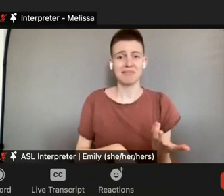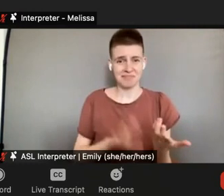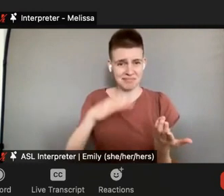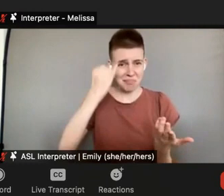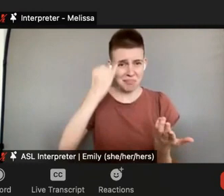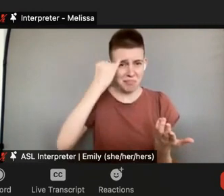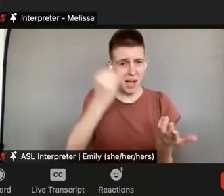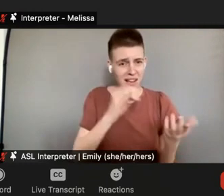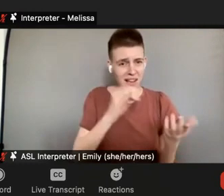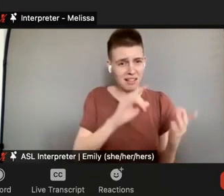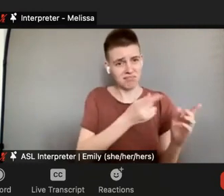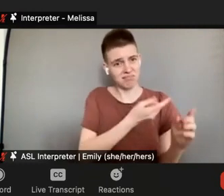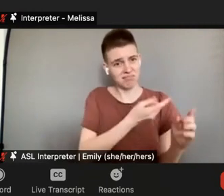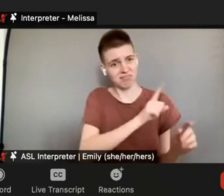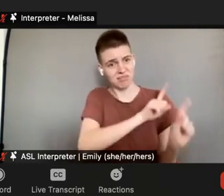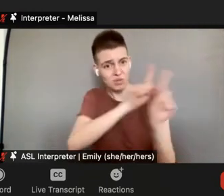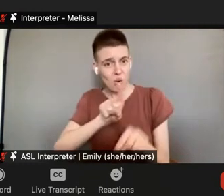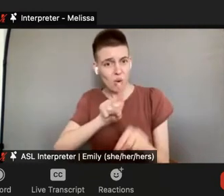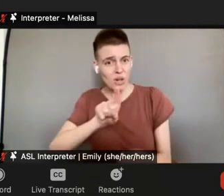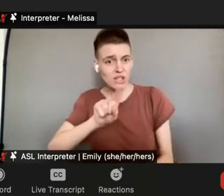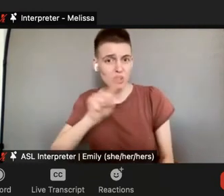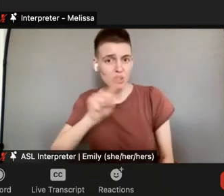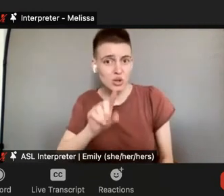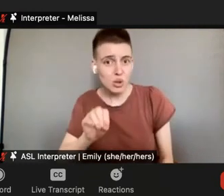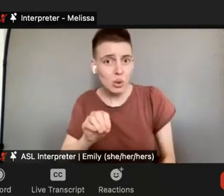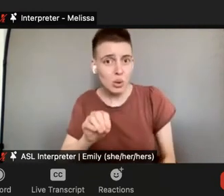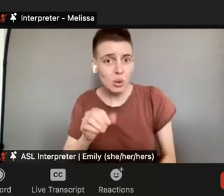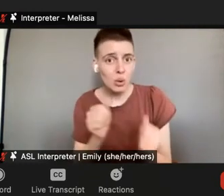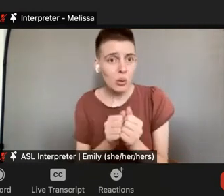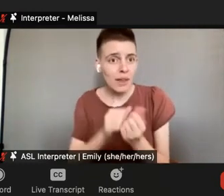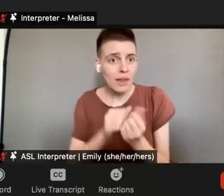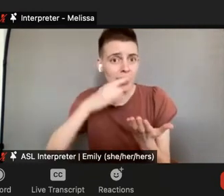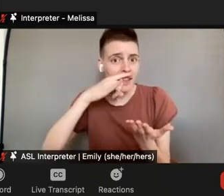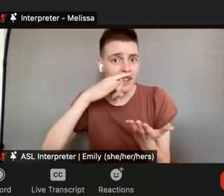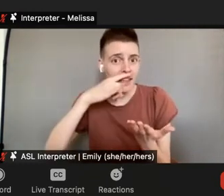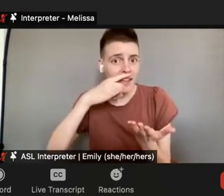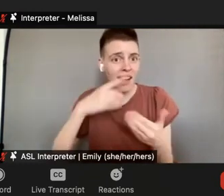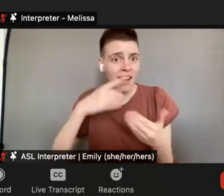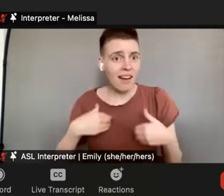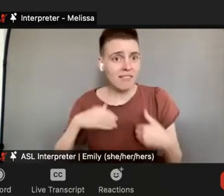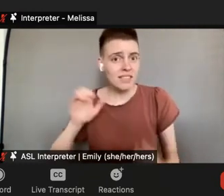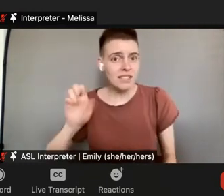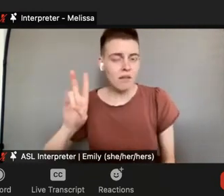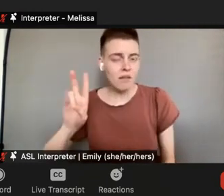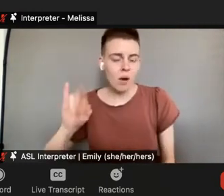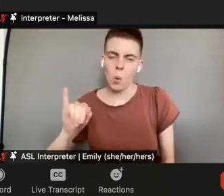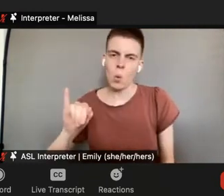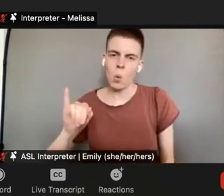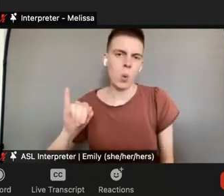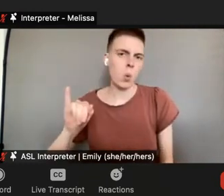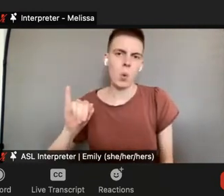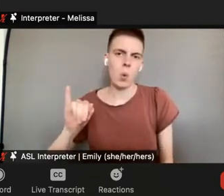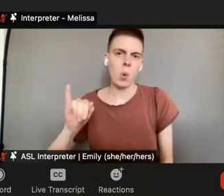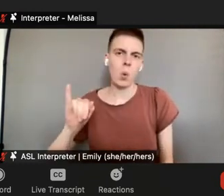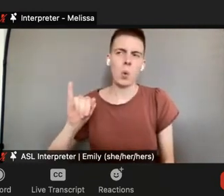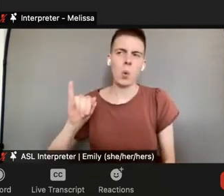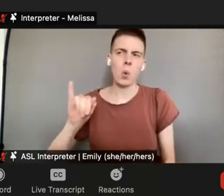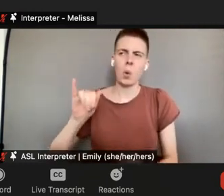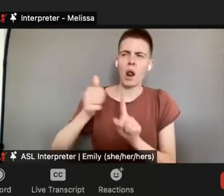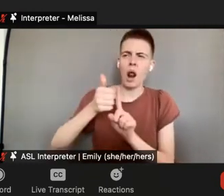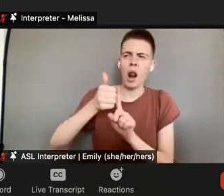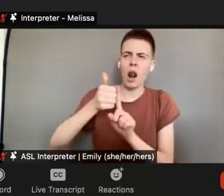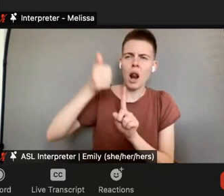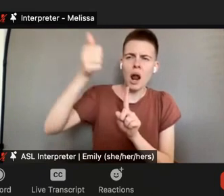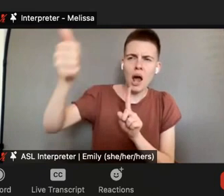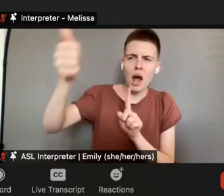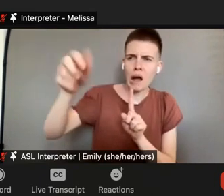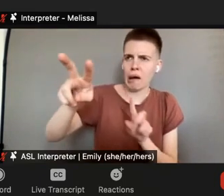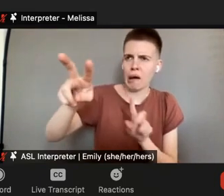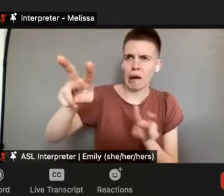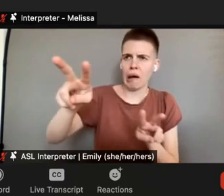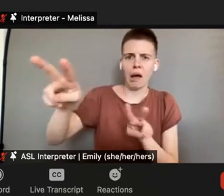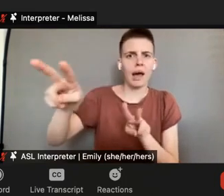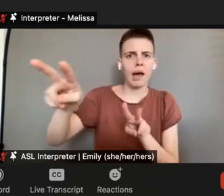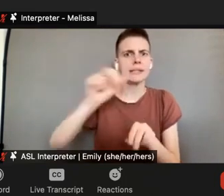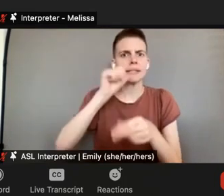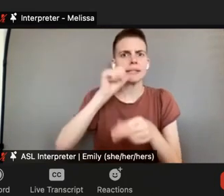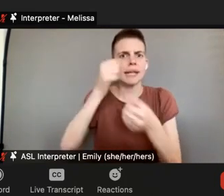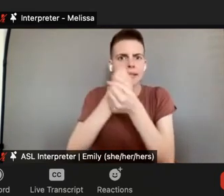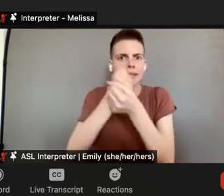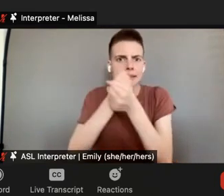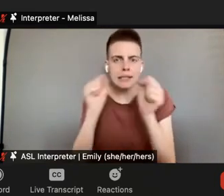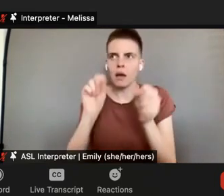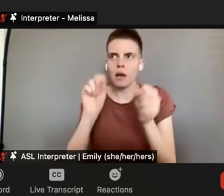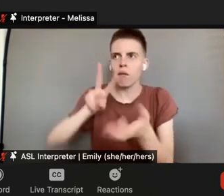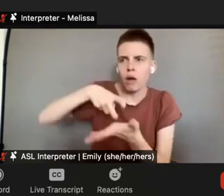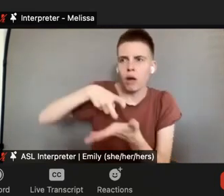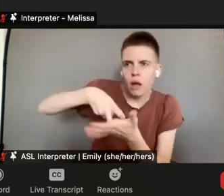not. Because too often, things are too far away and it's really not safe to get down in there and